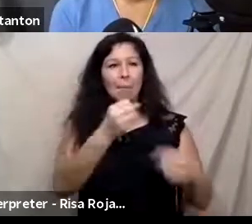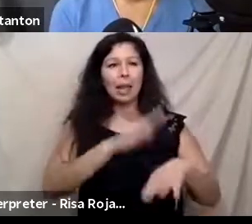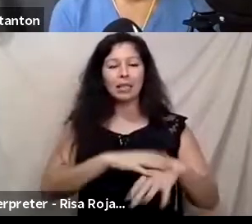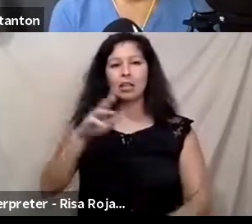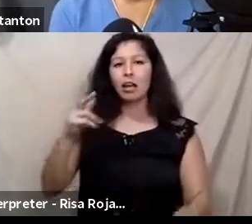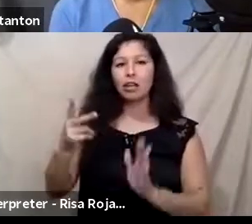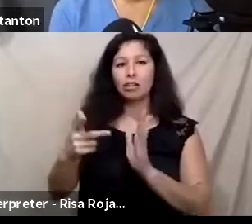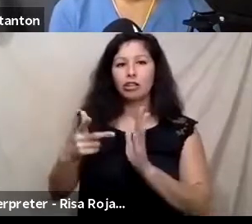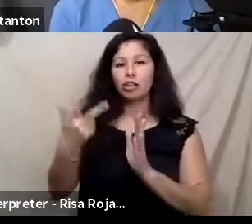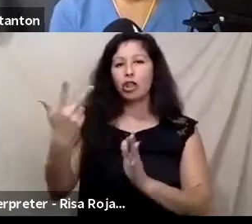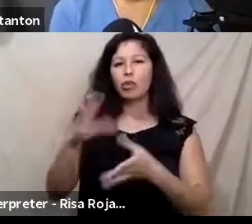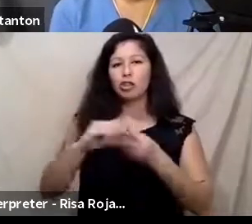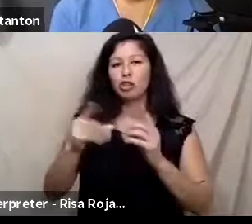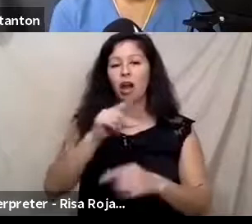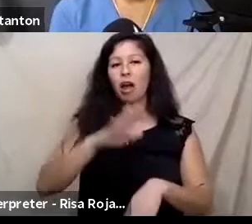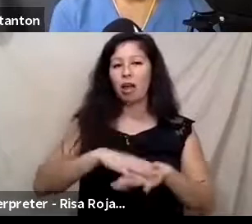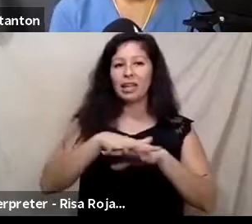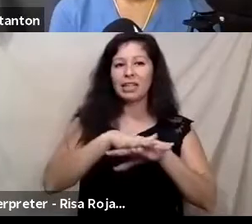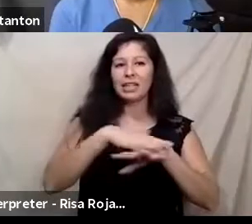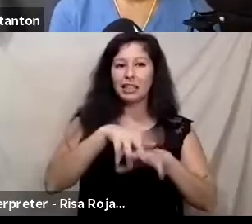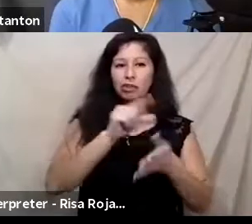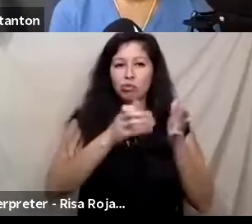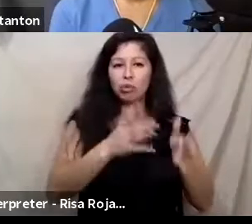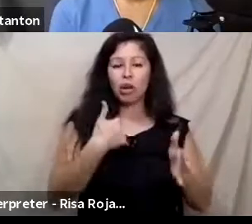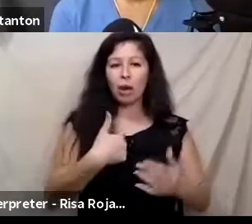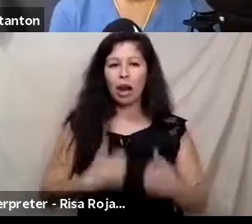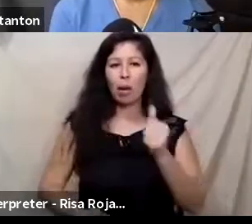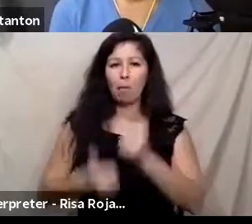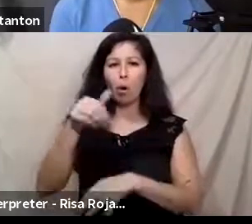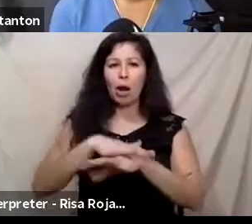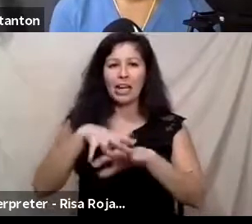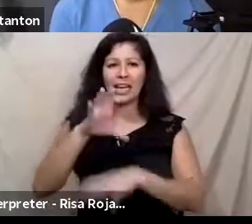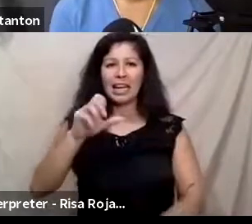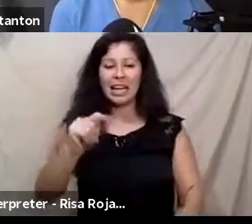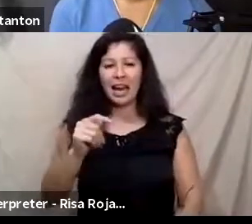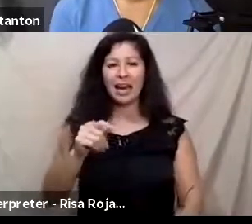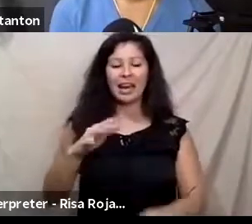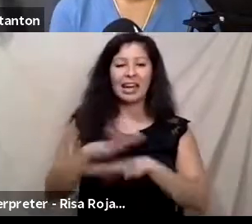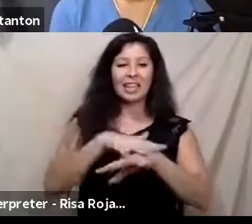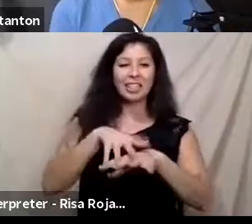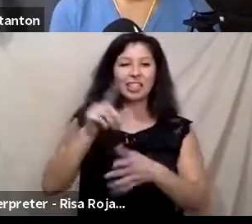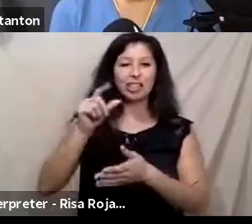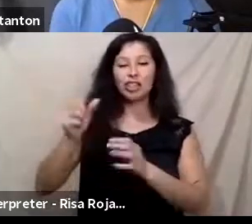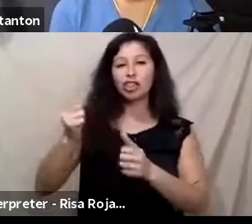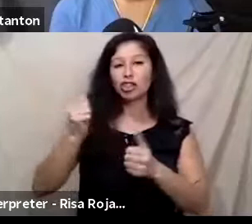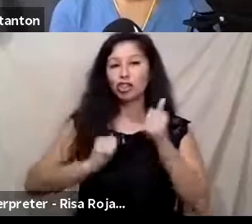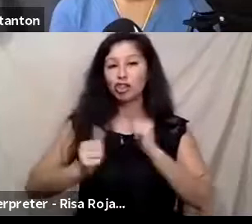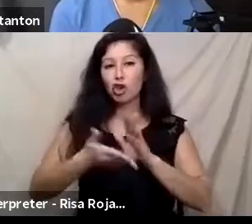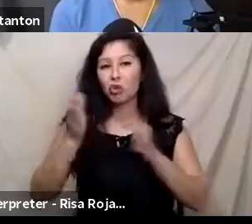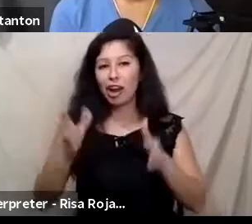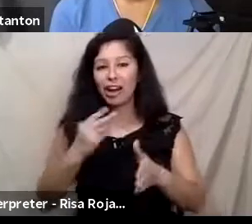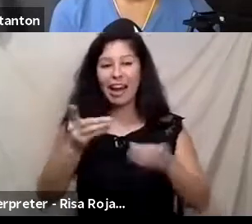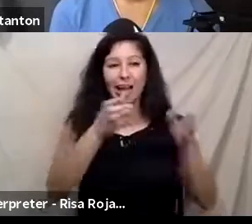of books from an Indigenous writer. We've got, you know, primarily Indigenous cast, Indigenous showrunner and director